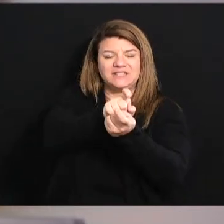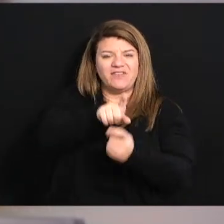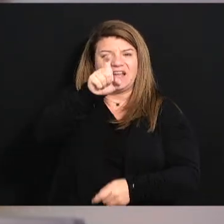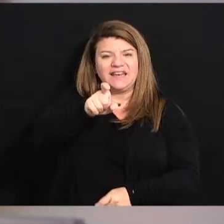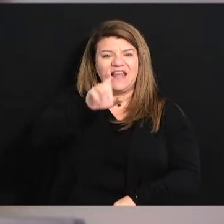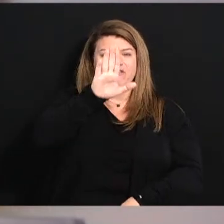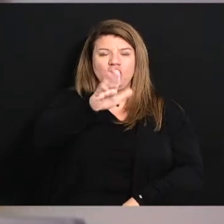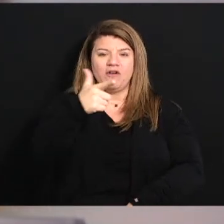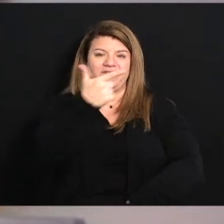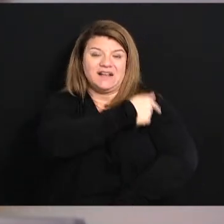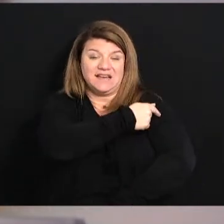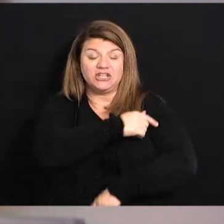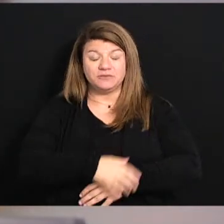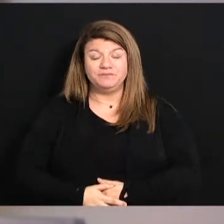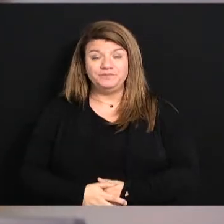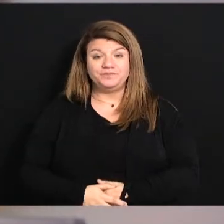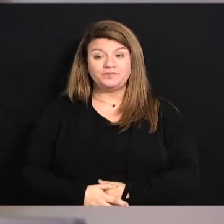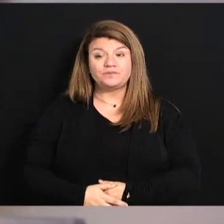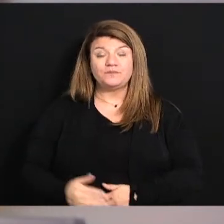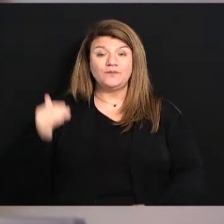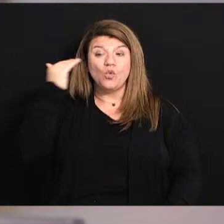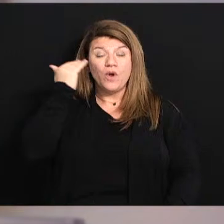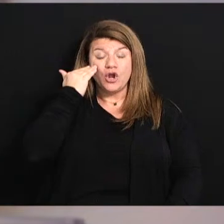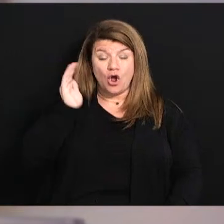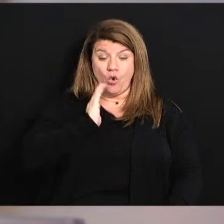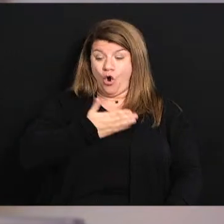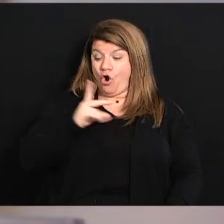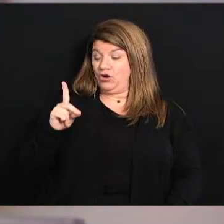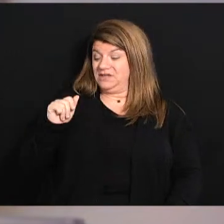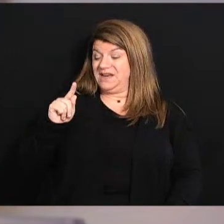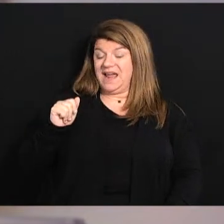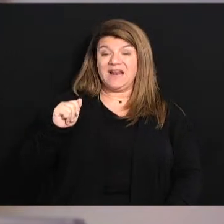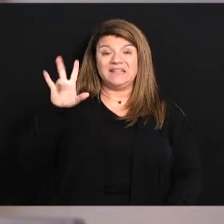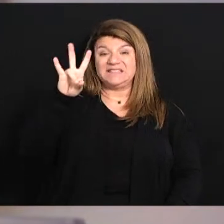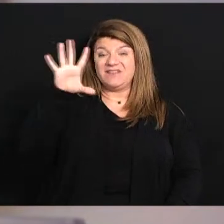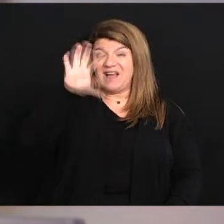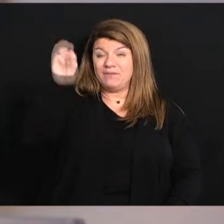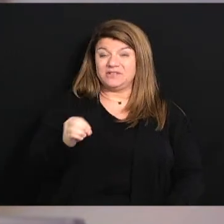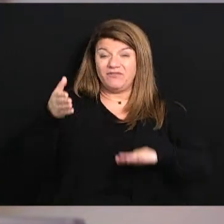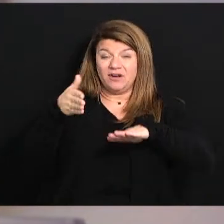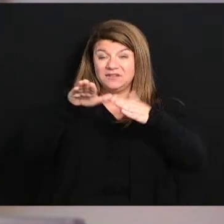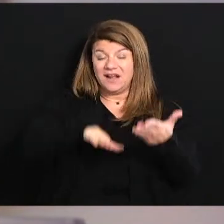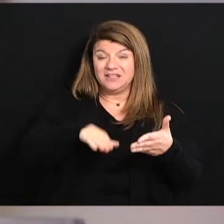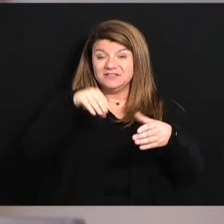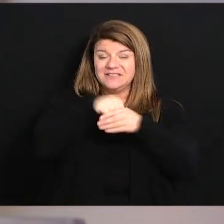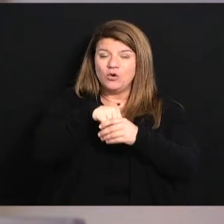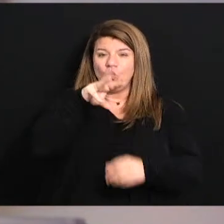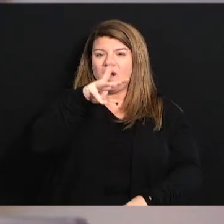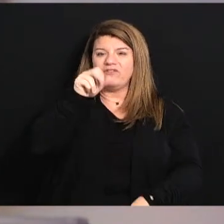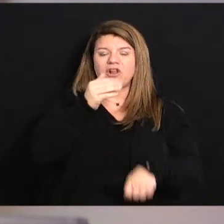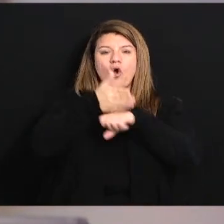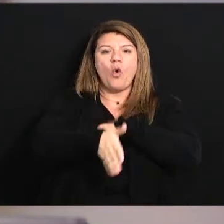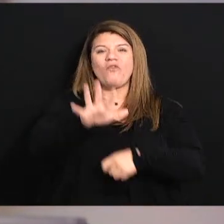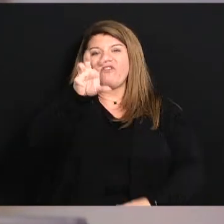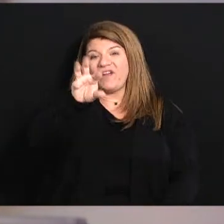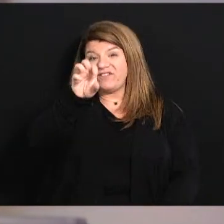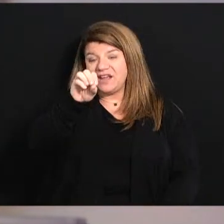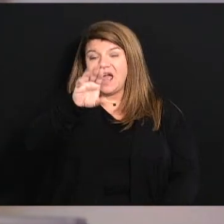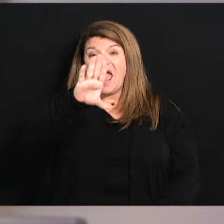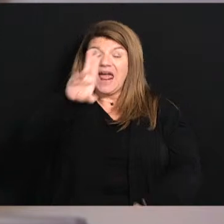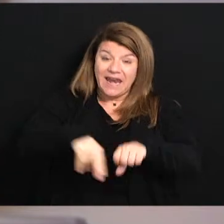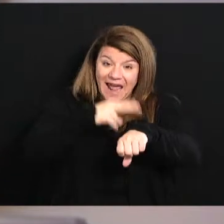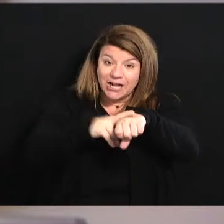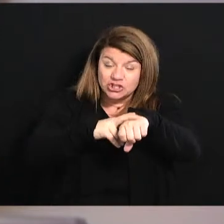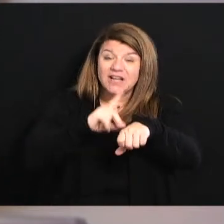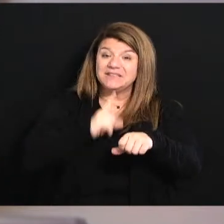vaccination. And we know from our own data that 75% of our deaths are in West Virginians over 50, but nationally, it's